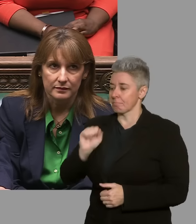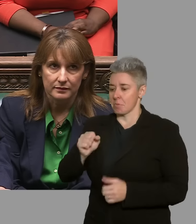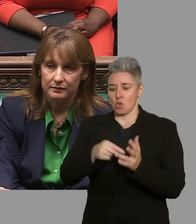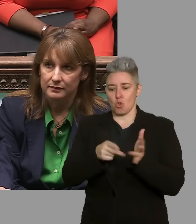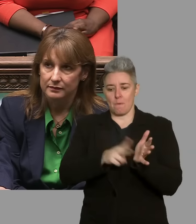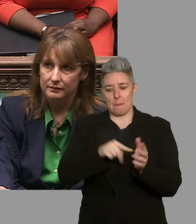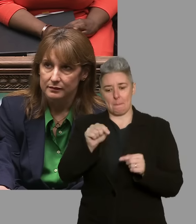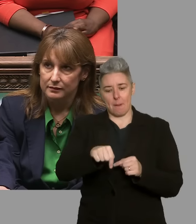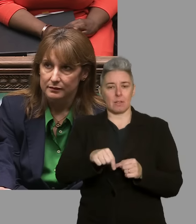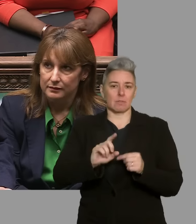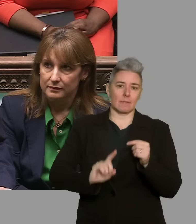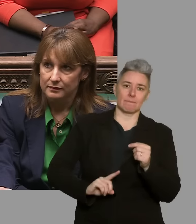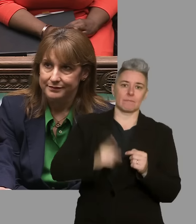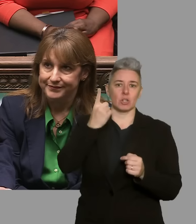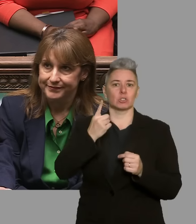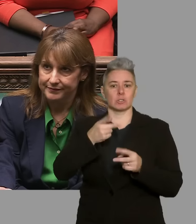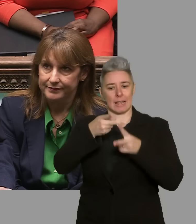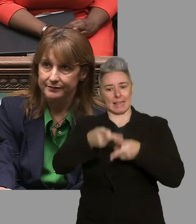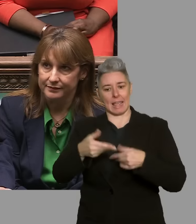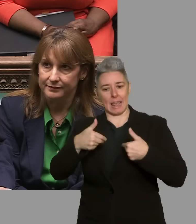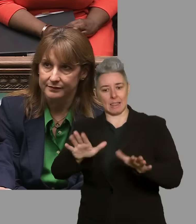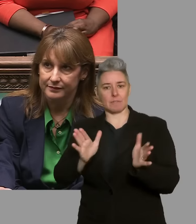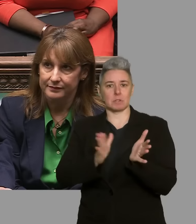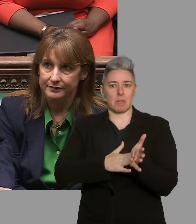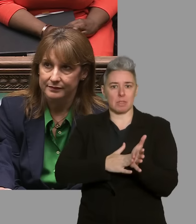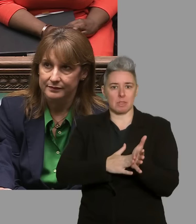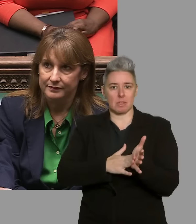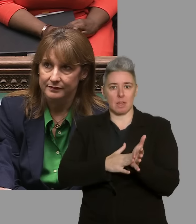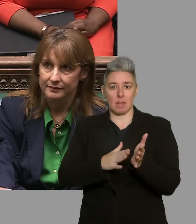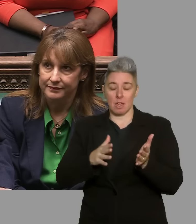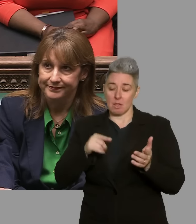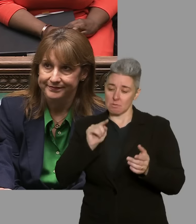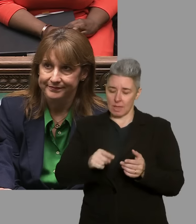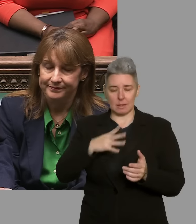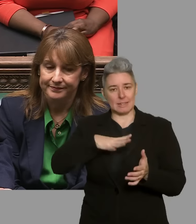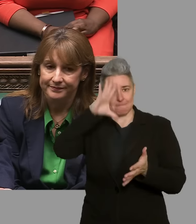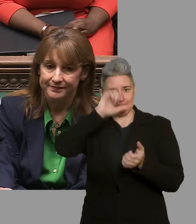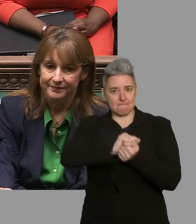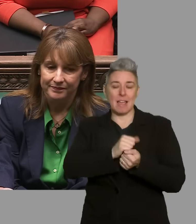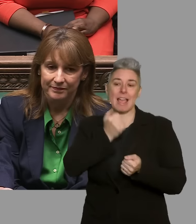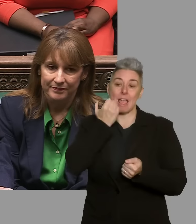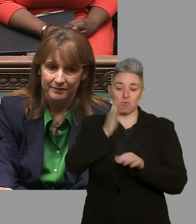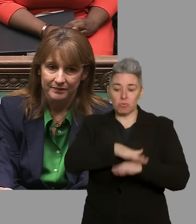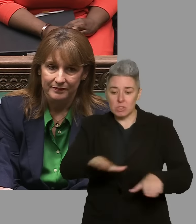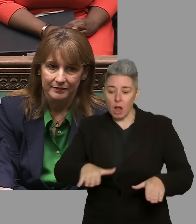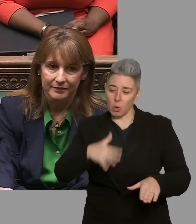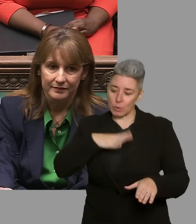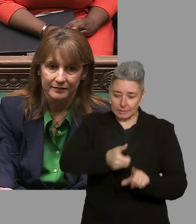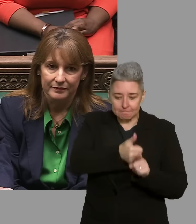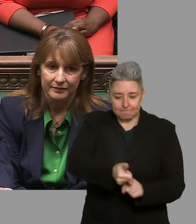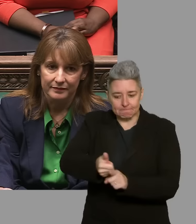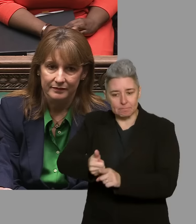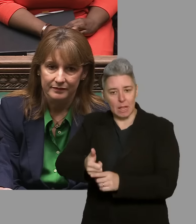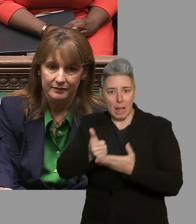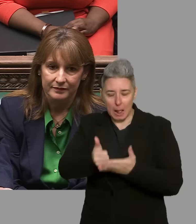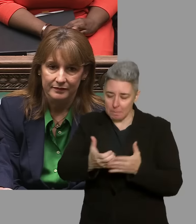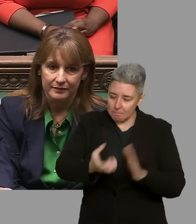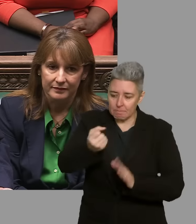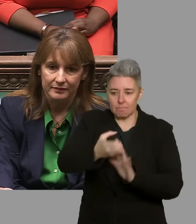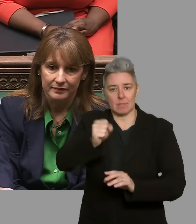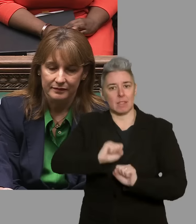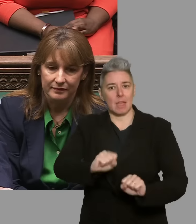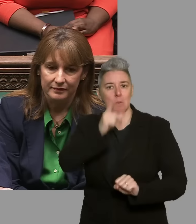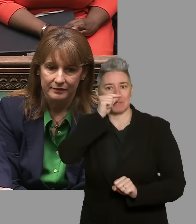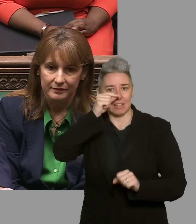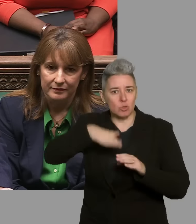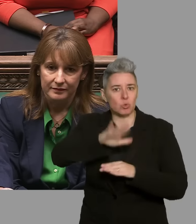child deserves support to achieve their potential. And through our landmark Children's Wellbeing Bill, we're requiring every local authority to help care